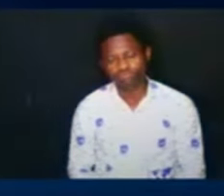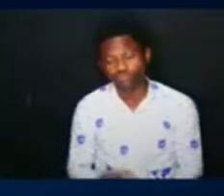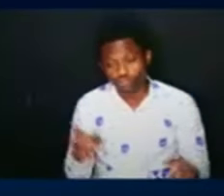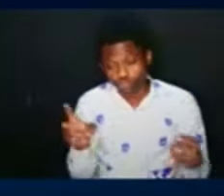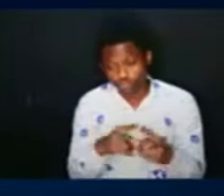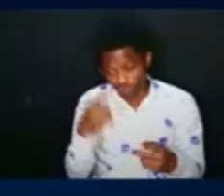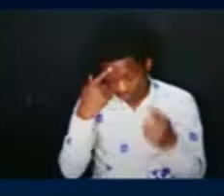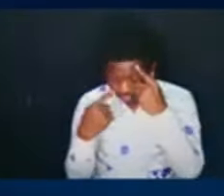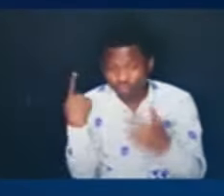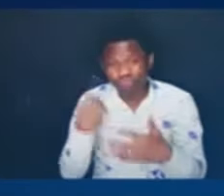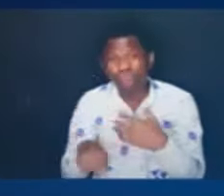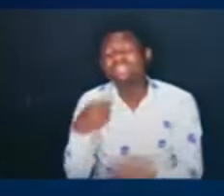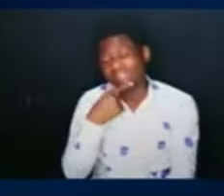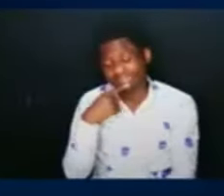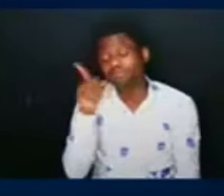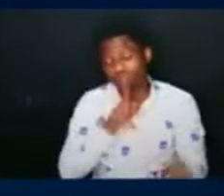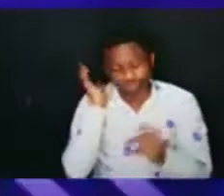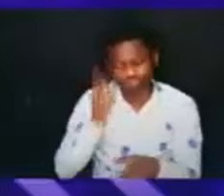Now, when